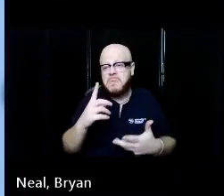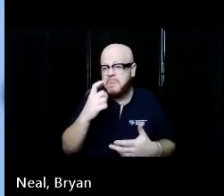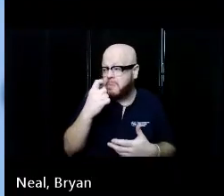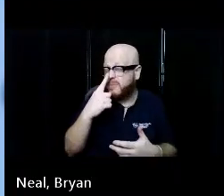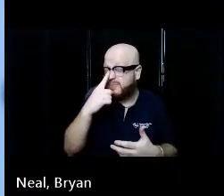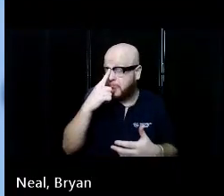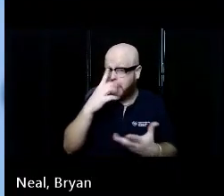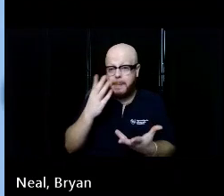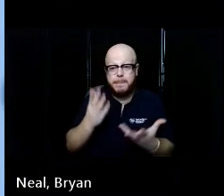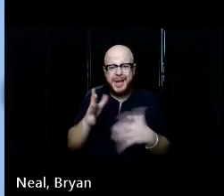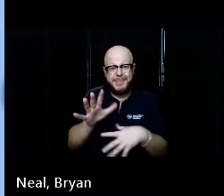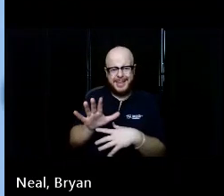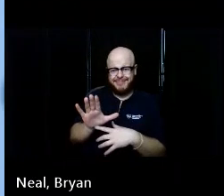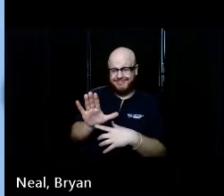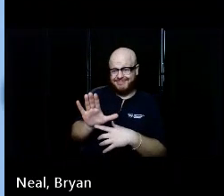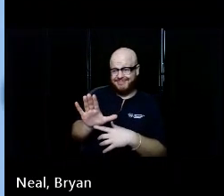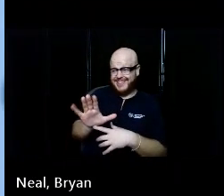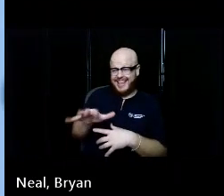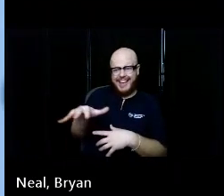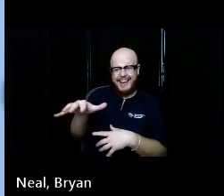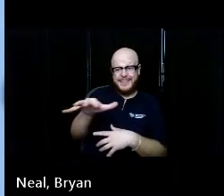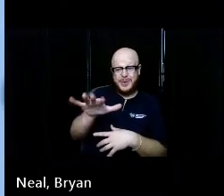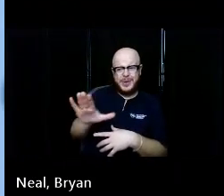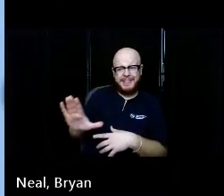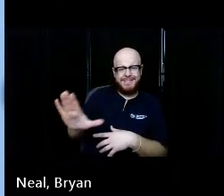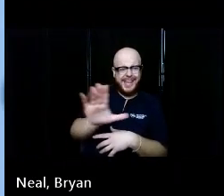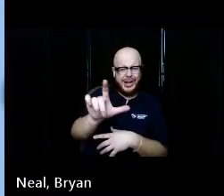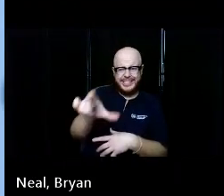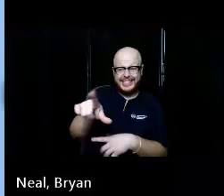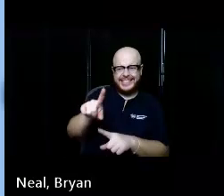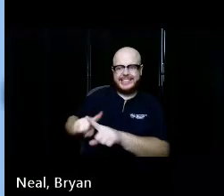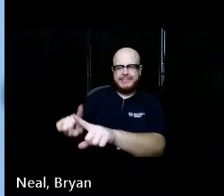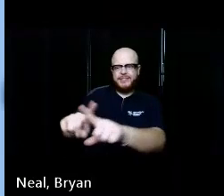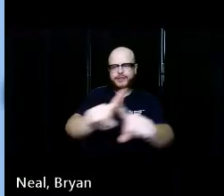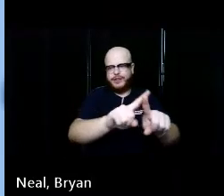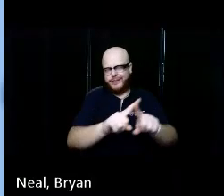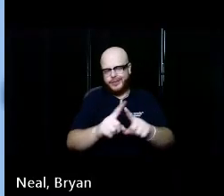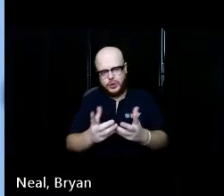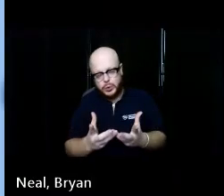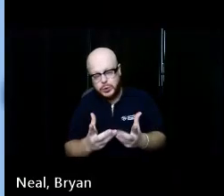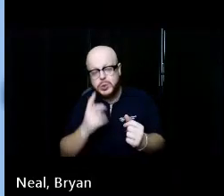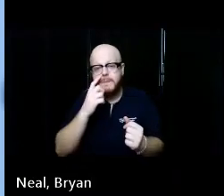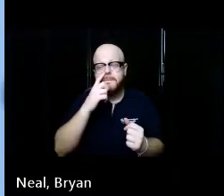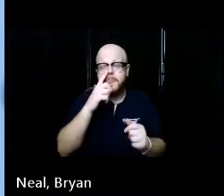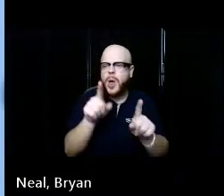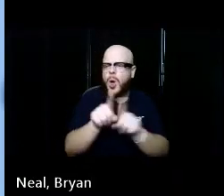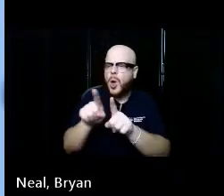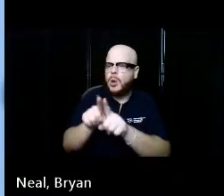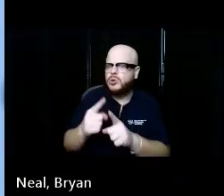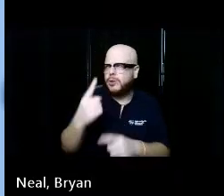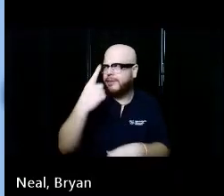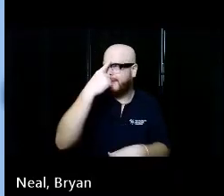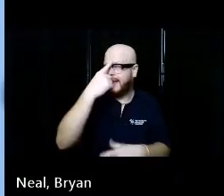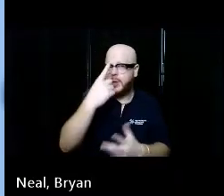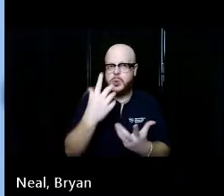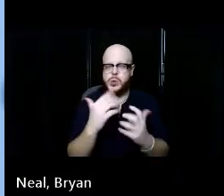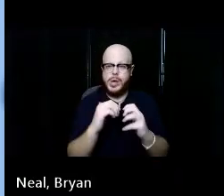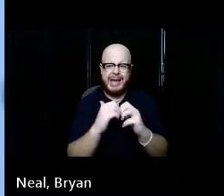everybody needs with that adjustable lighting. So you also want to think about what can we interject or add to the environment.